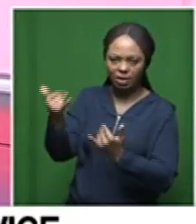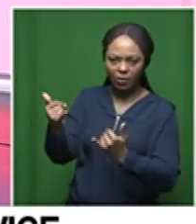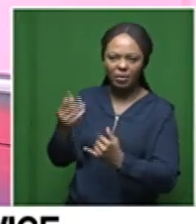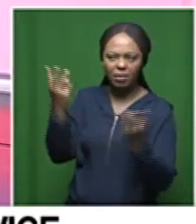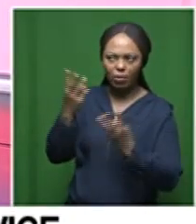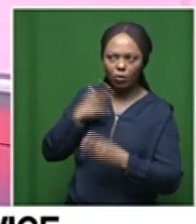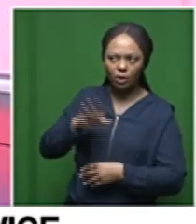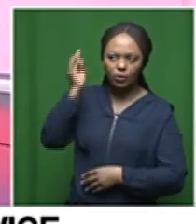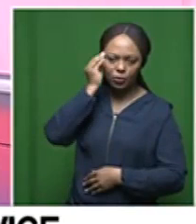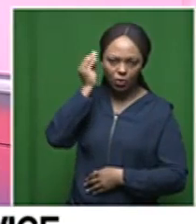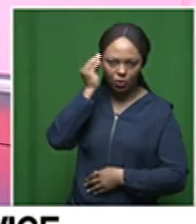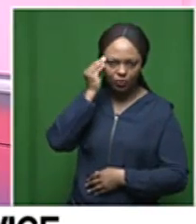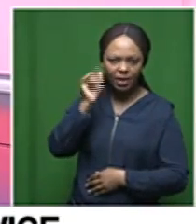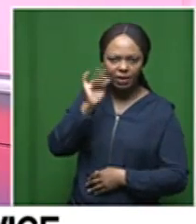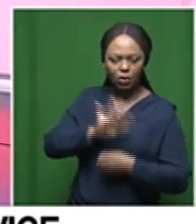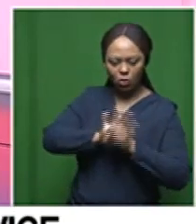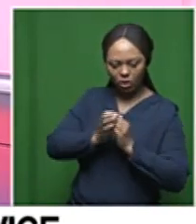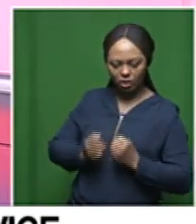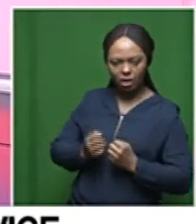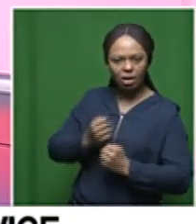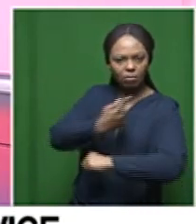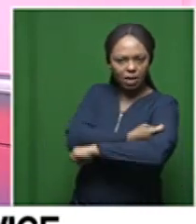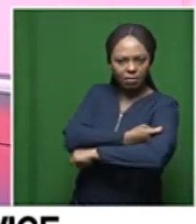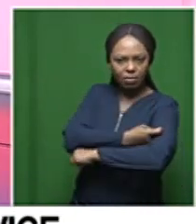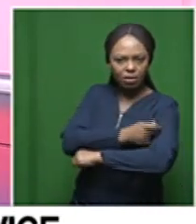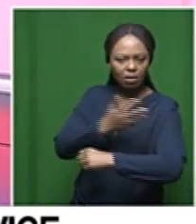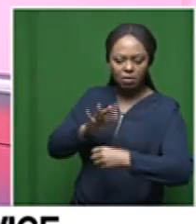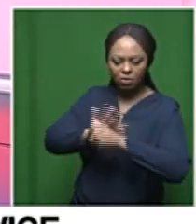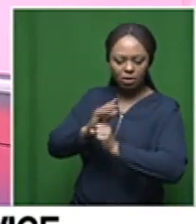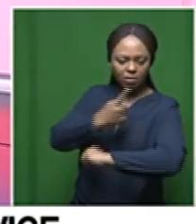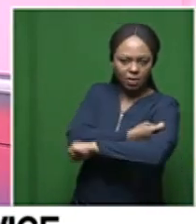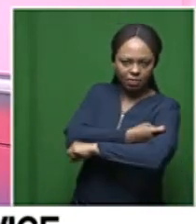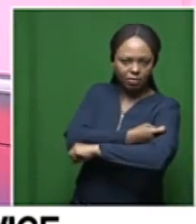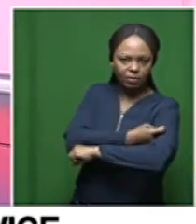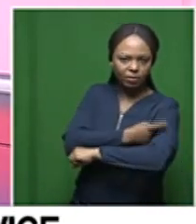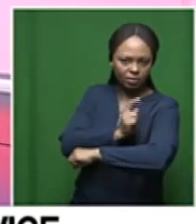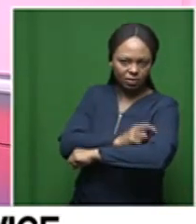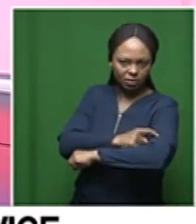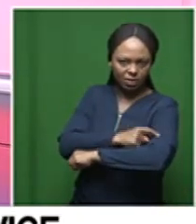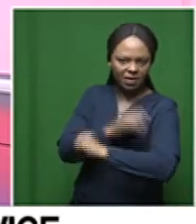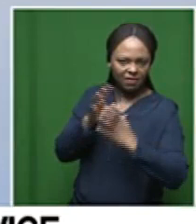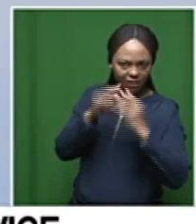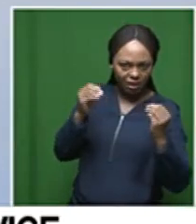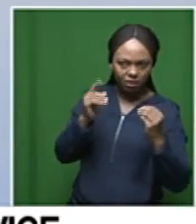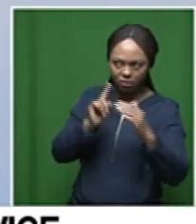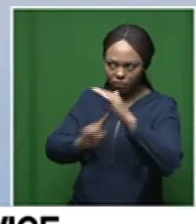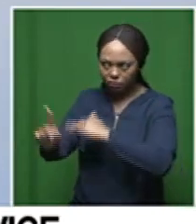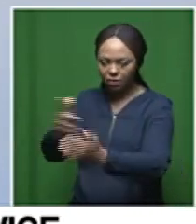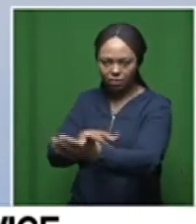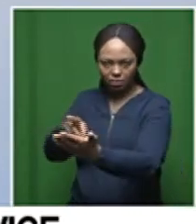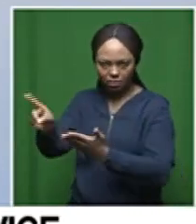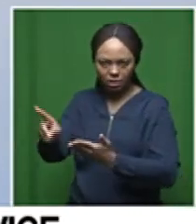you donate blood if you've gotten a COVID-19 jab or any vaccine? Yes or Yes, no? you can donate blood if you have had